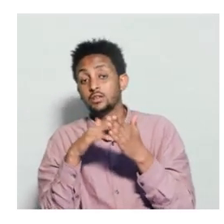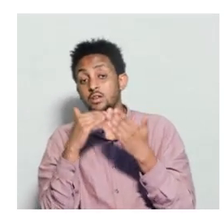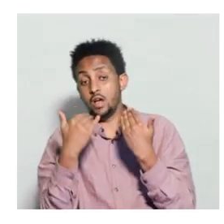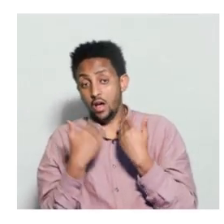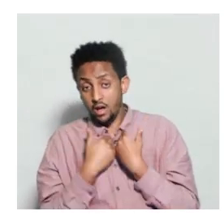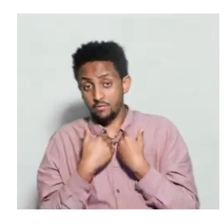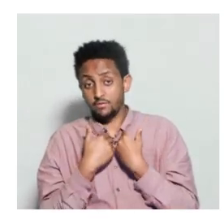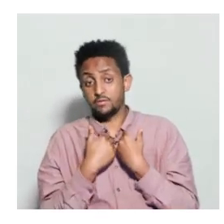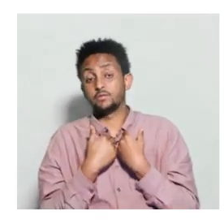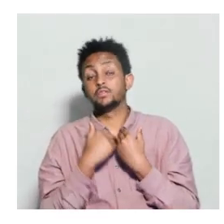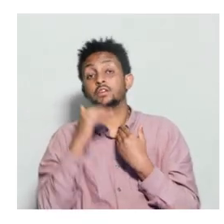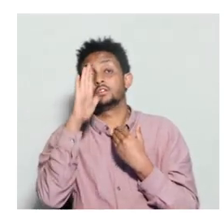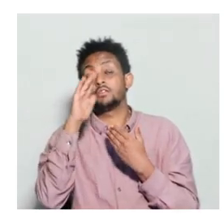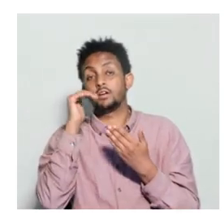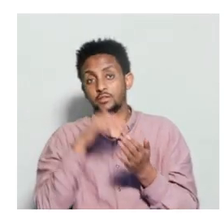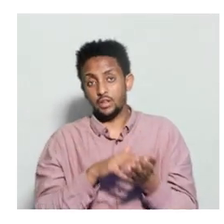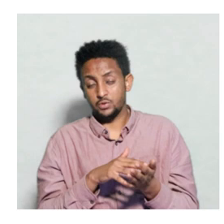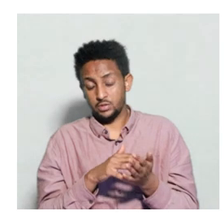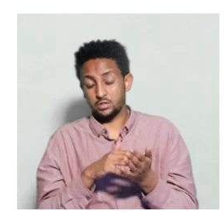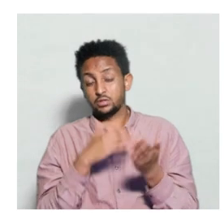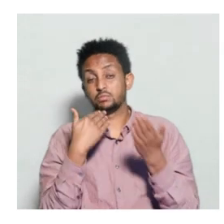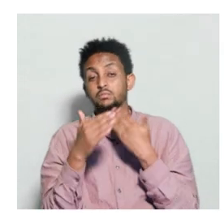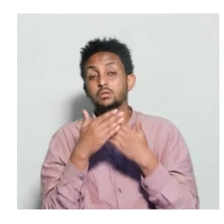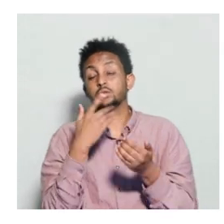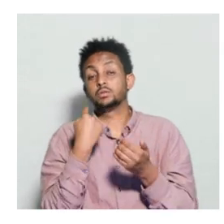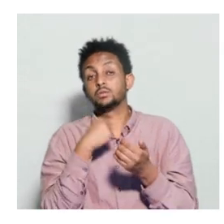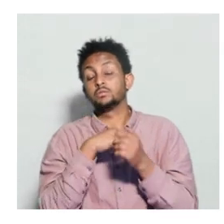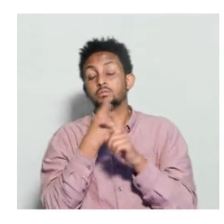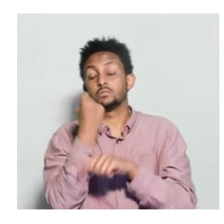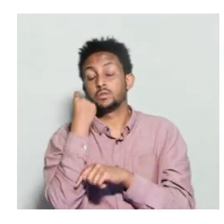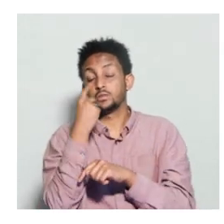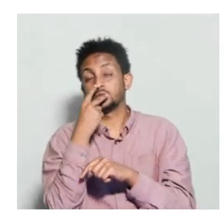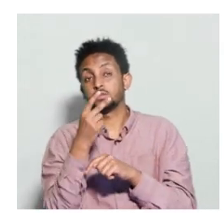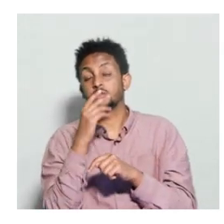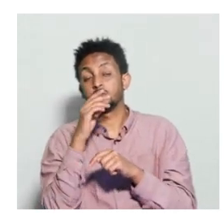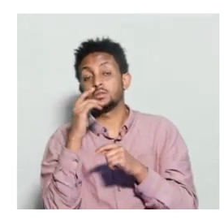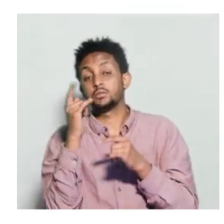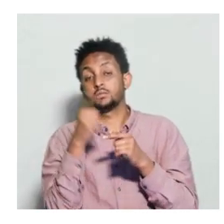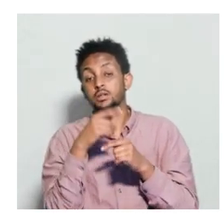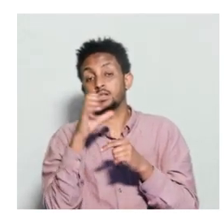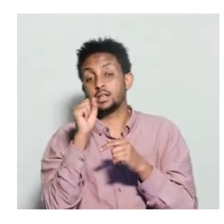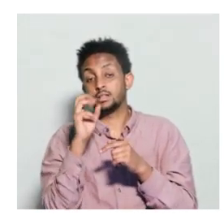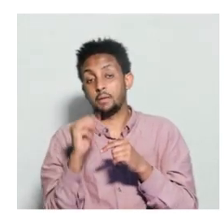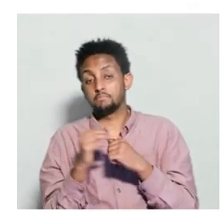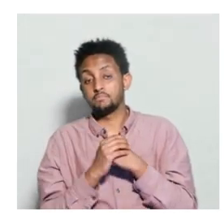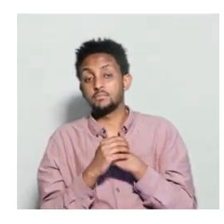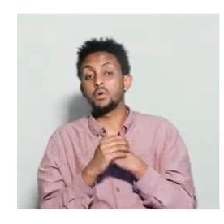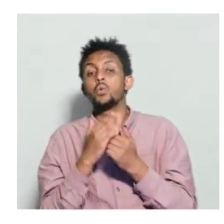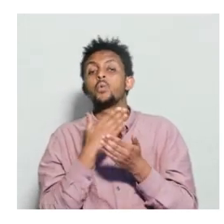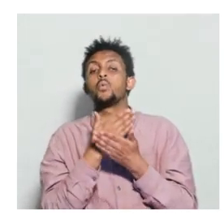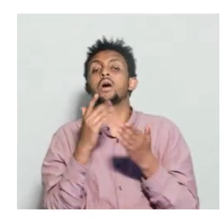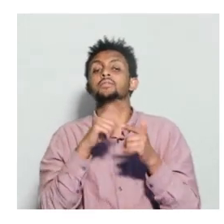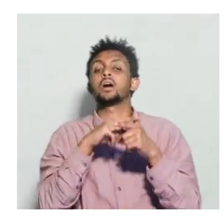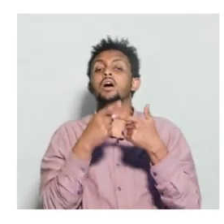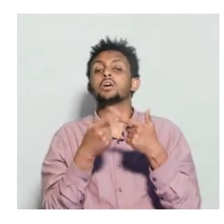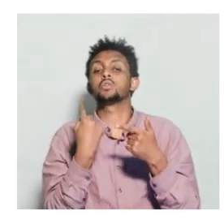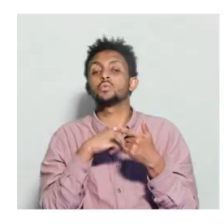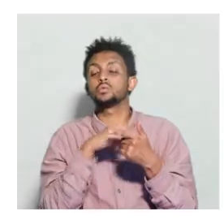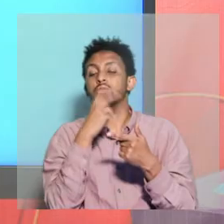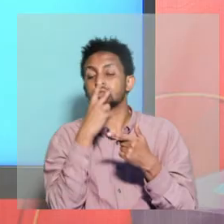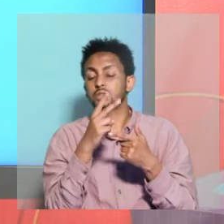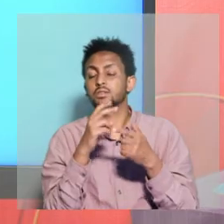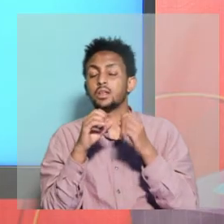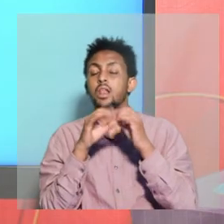have 5,000, as we have said previously, per centimeter. So at what angle will you see the